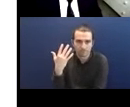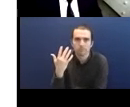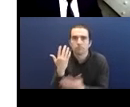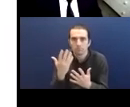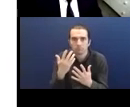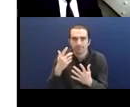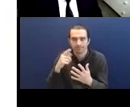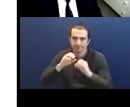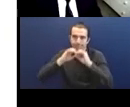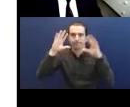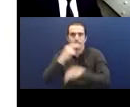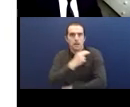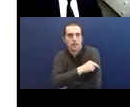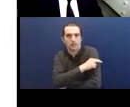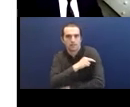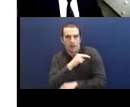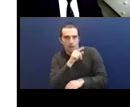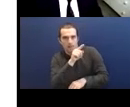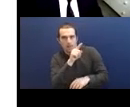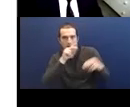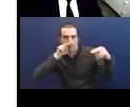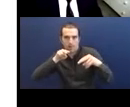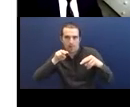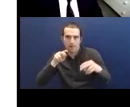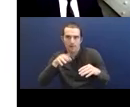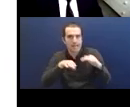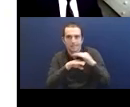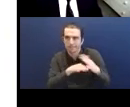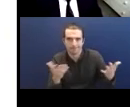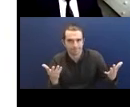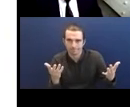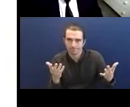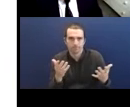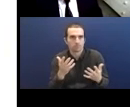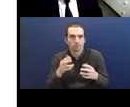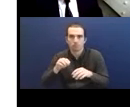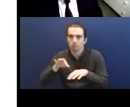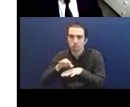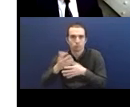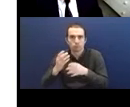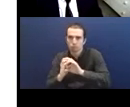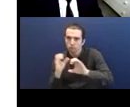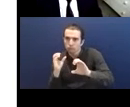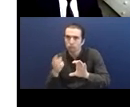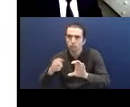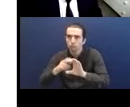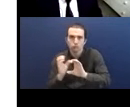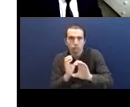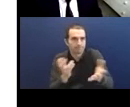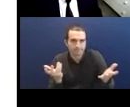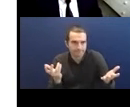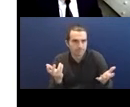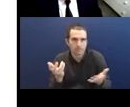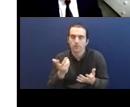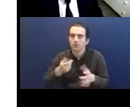with different impairments in their schools, and then ask the question, how many of these barriers are to do with a within child factor? And